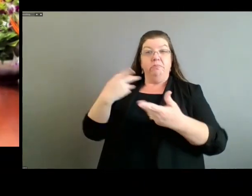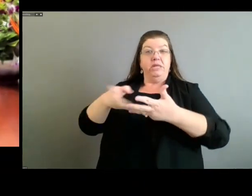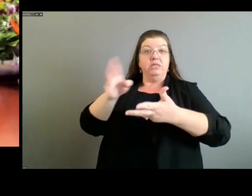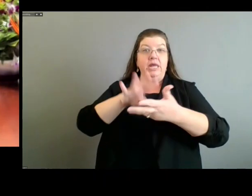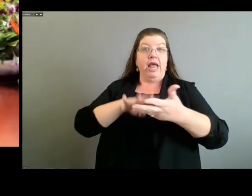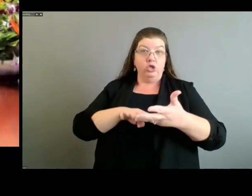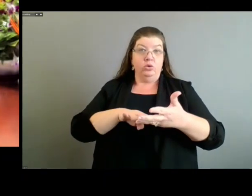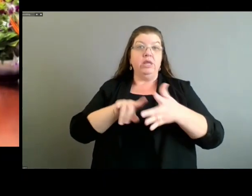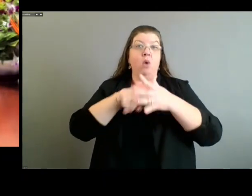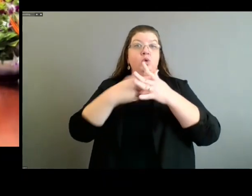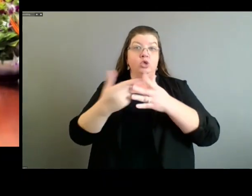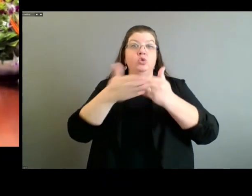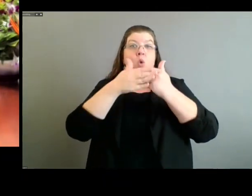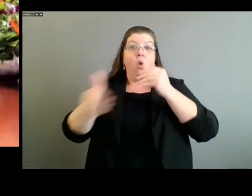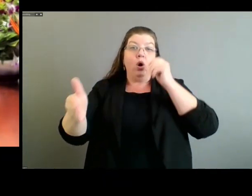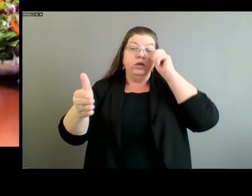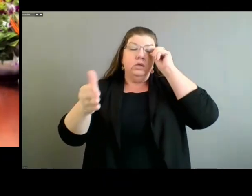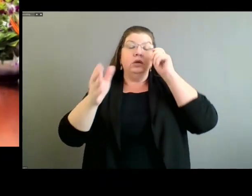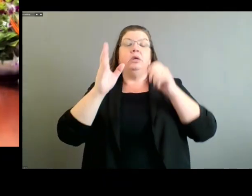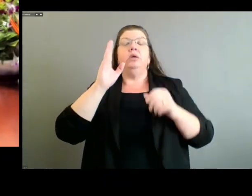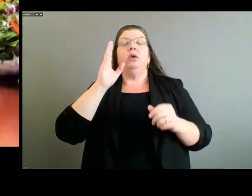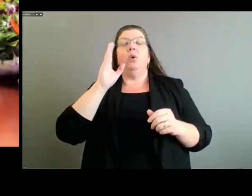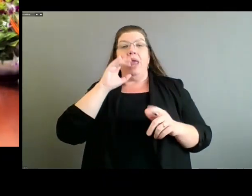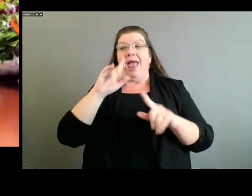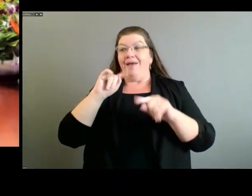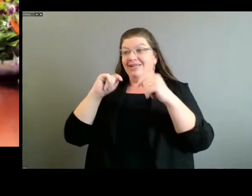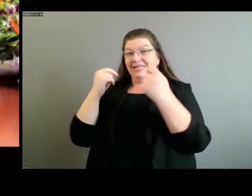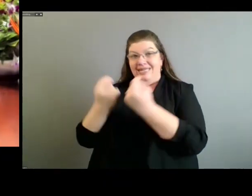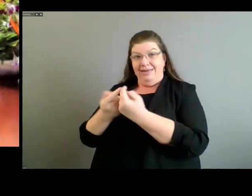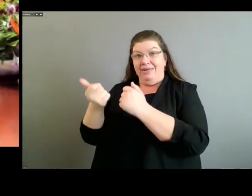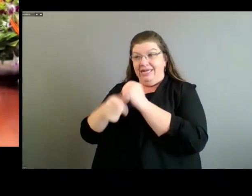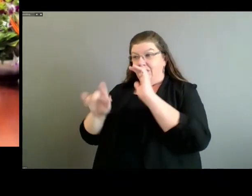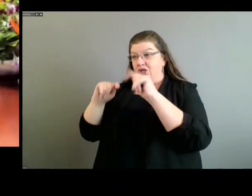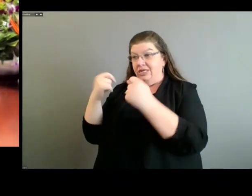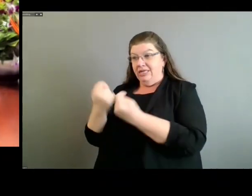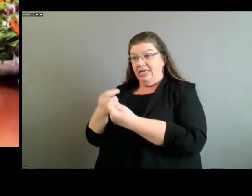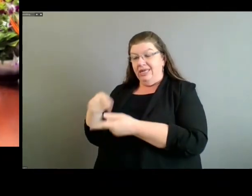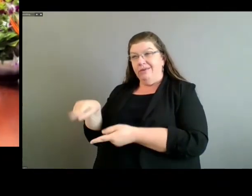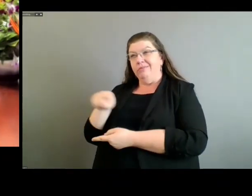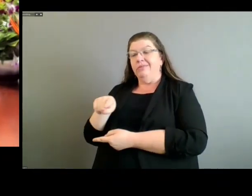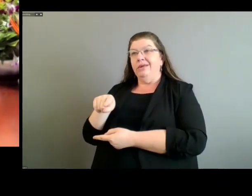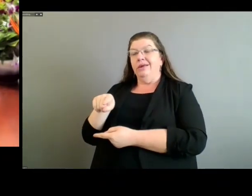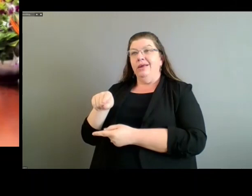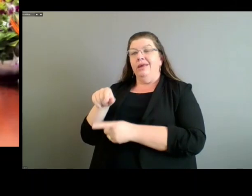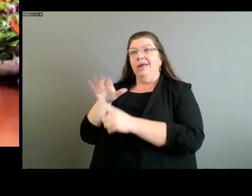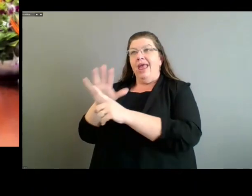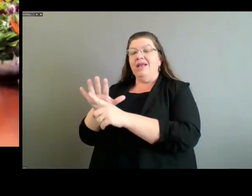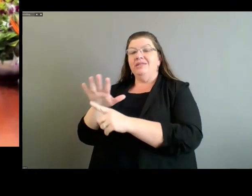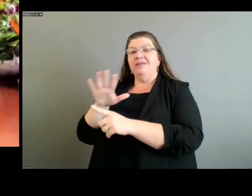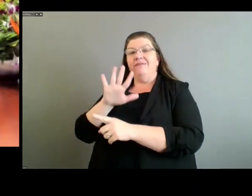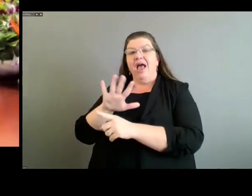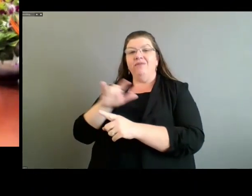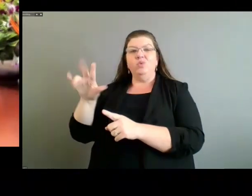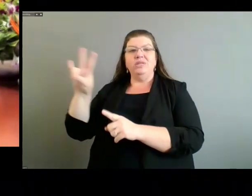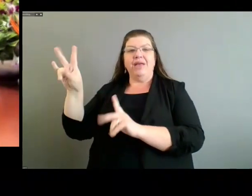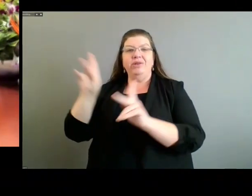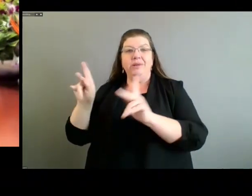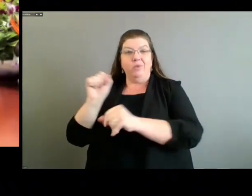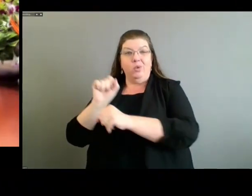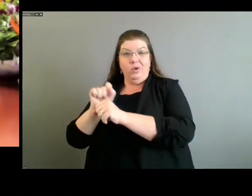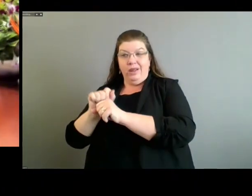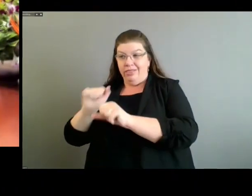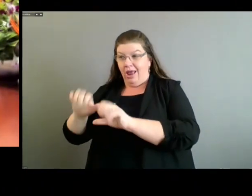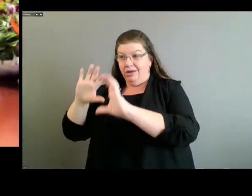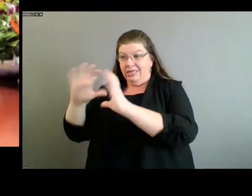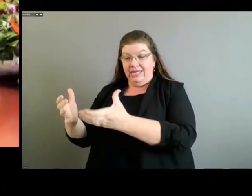scheduled, and we have a team. Each team has anywhere from 5 to 7 people, and we